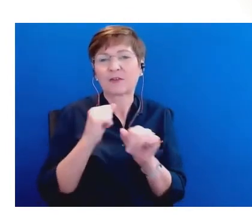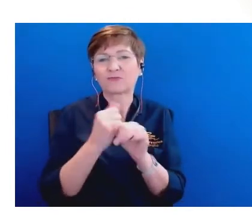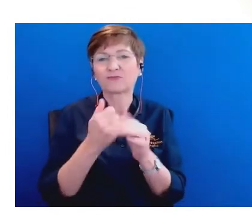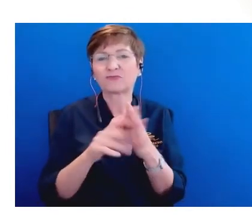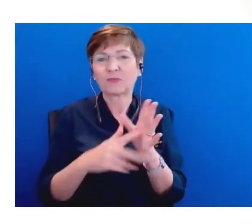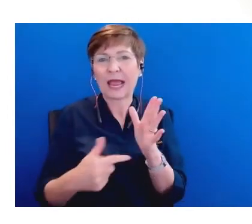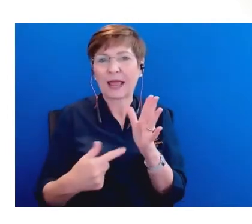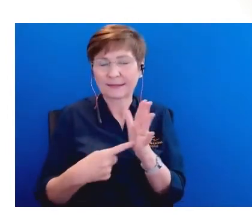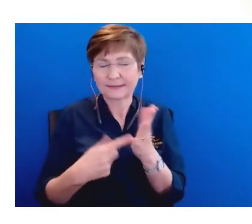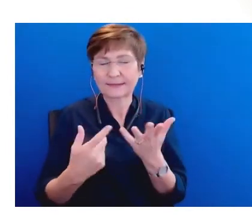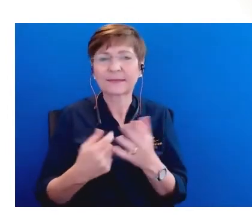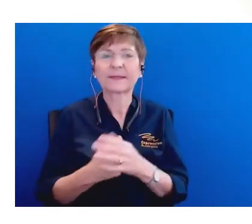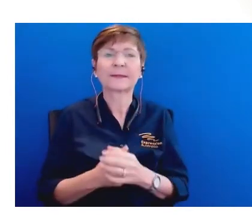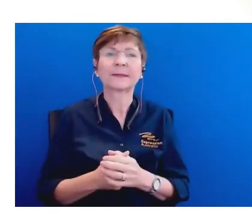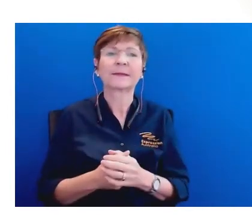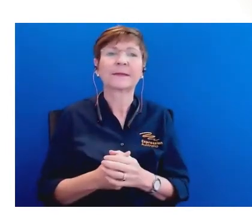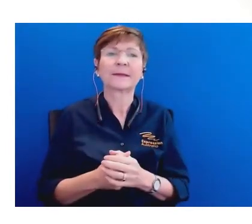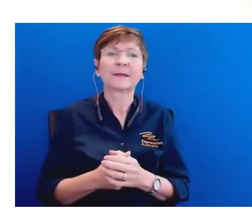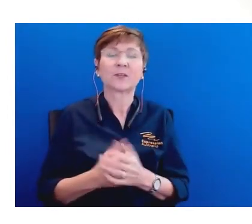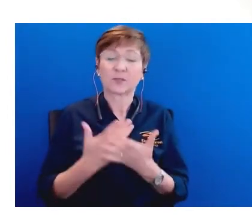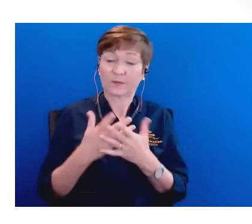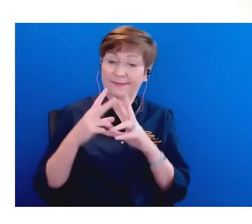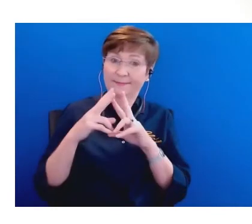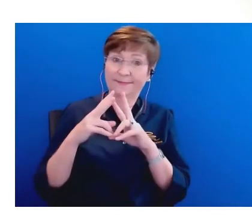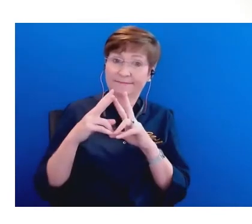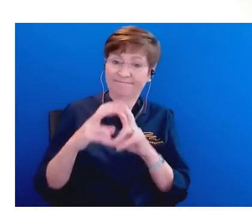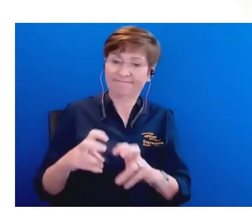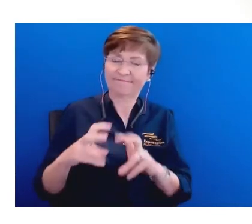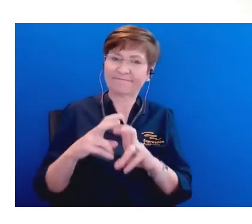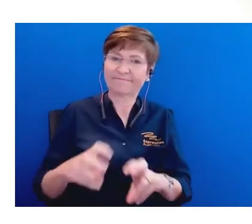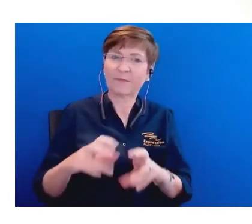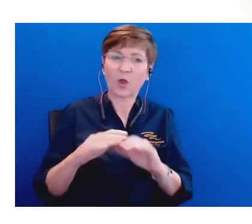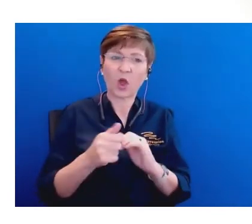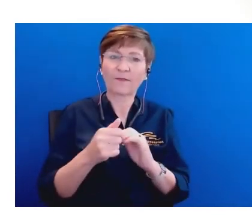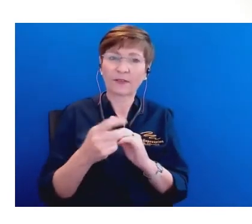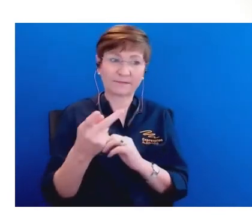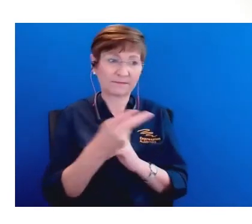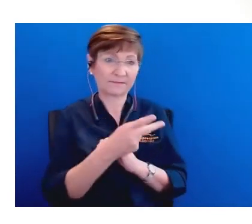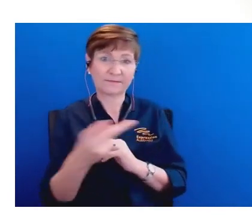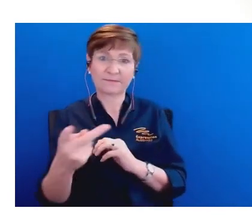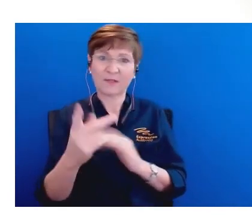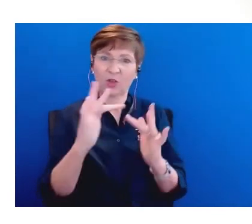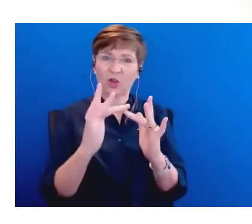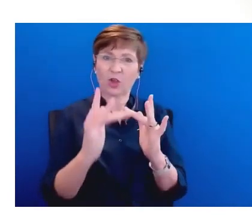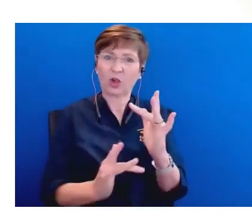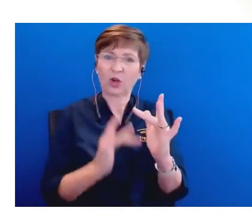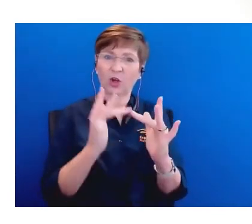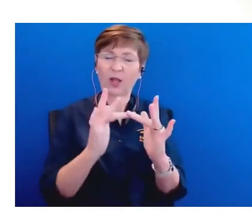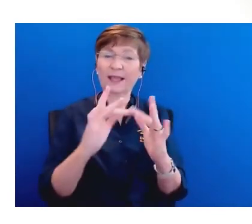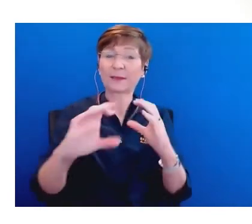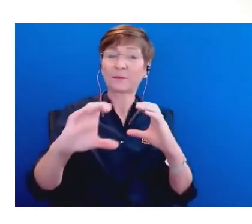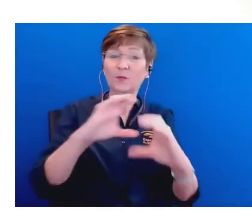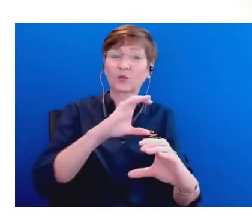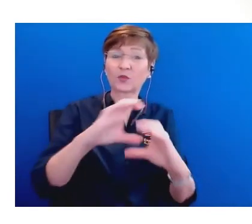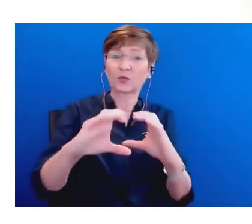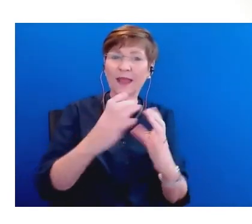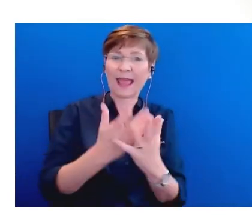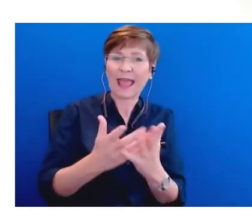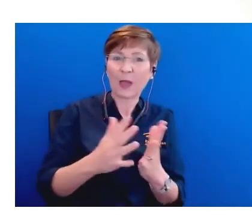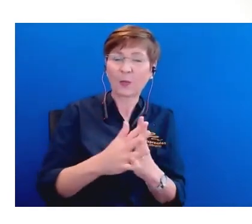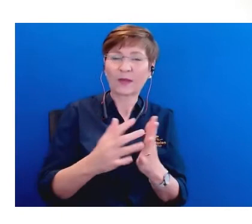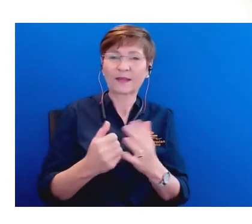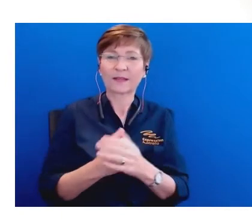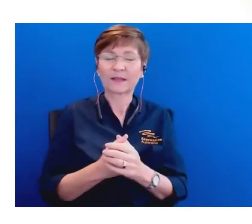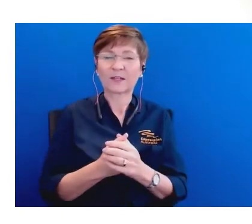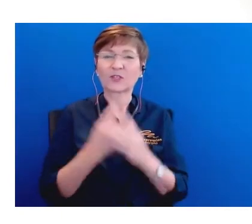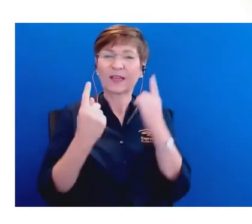in that project, we looked at the accessibility of online communications and support, so the websites of Australian phone and